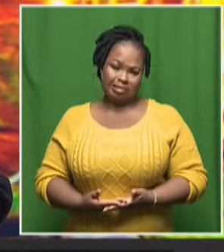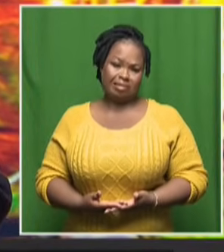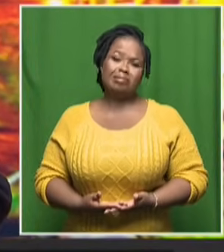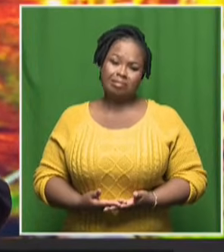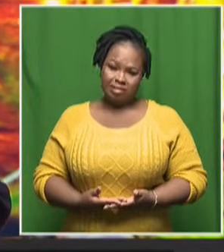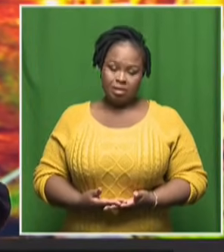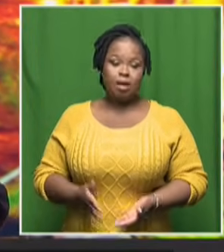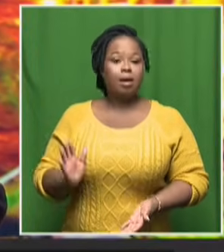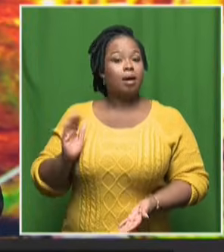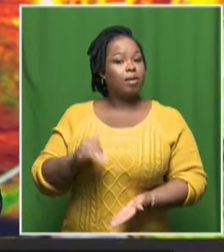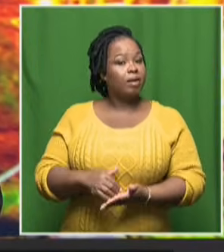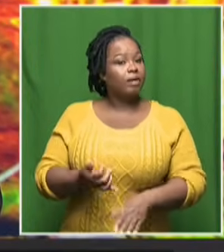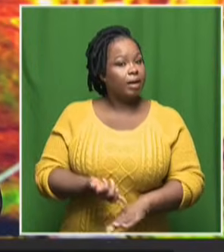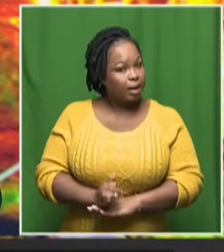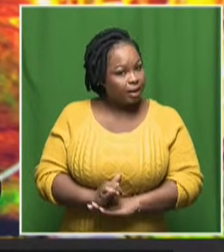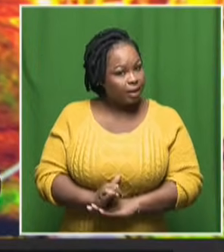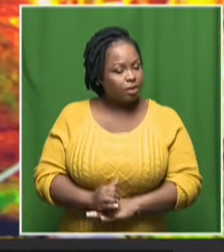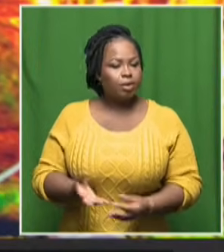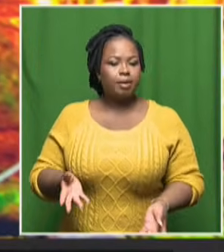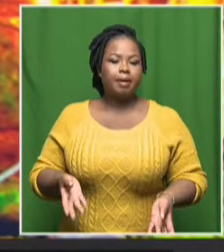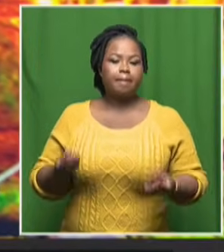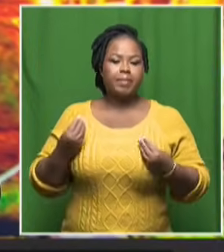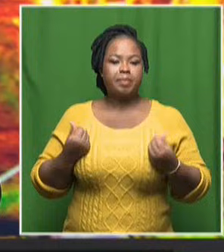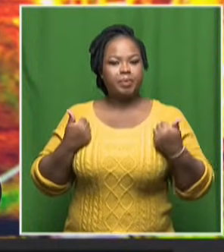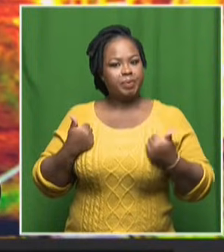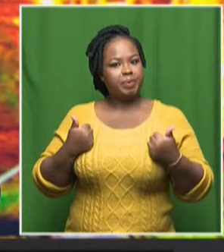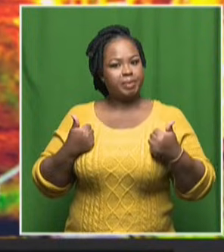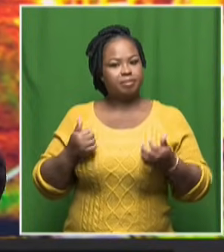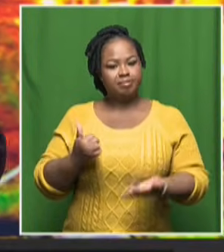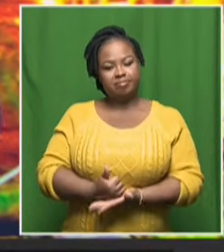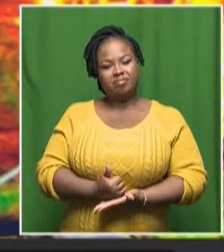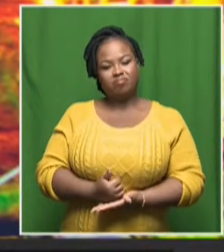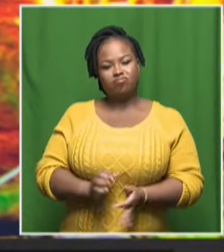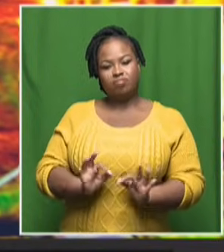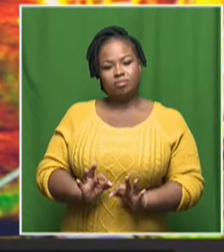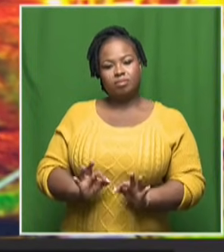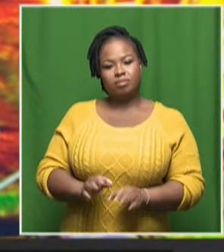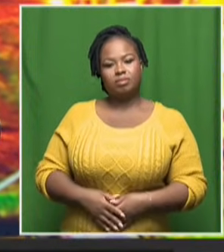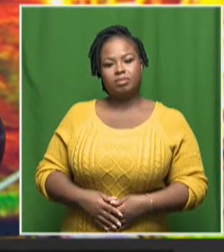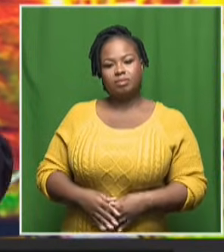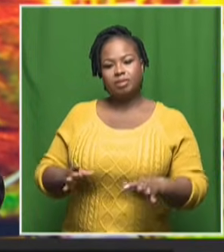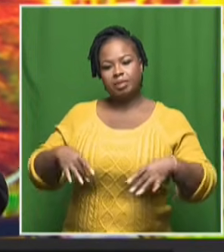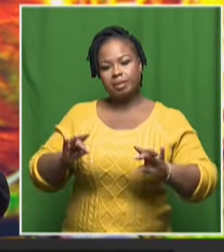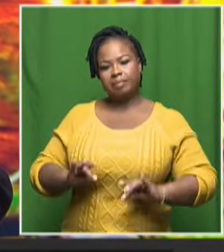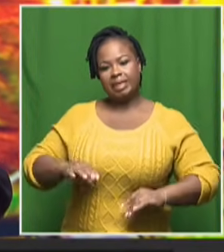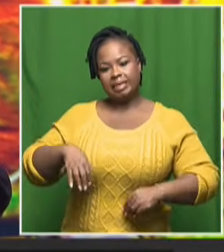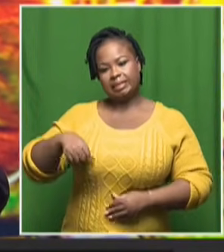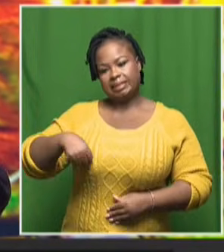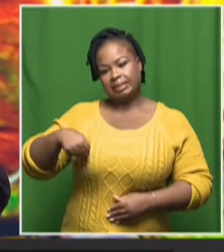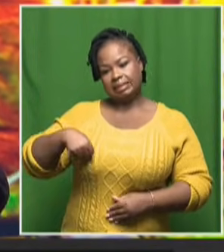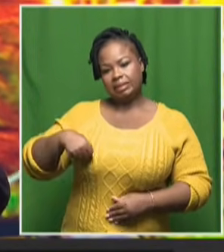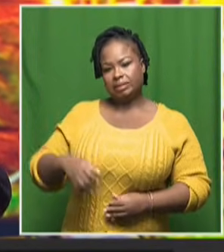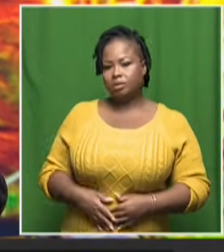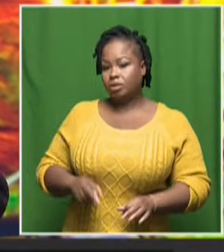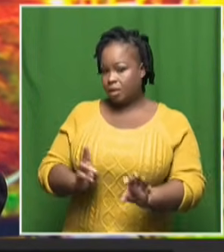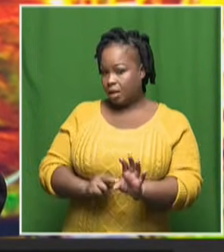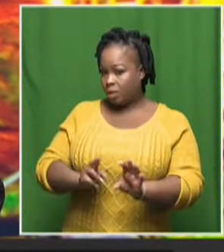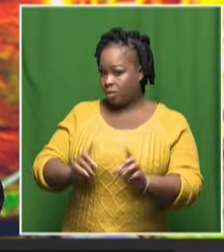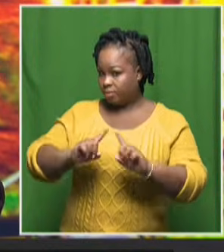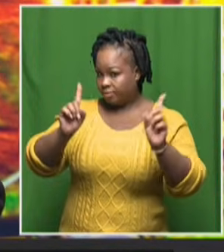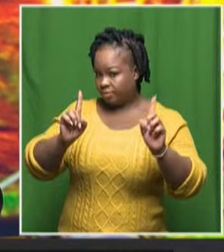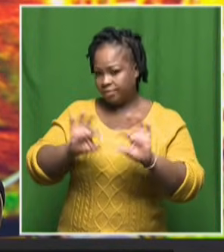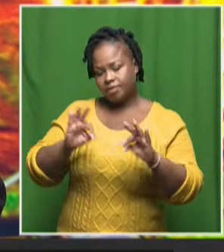long. Arrive early so that you can find a good spot. And listen, bring your picnic basket, okay? No alcohol